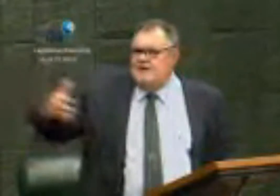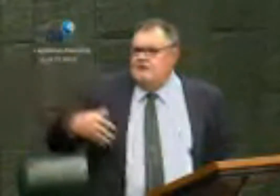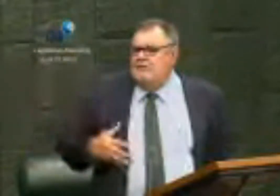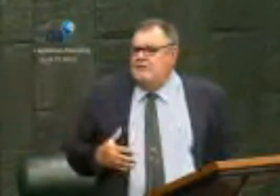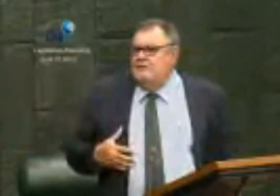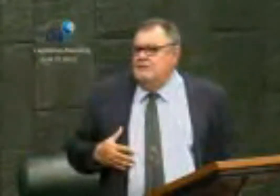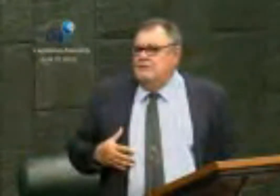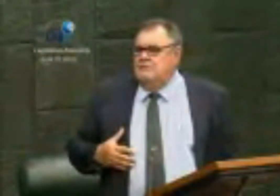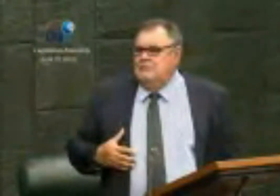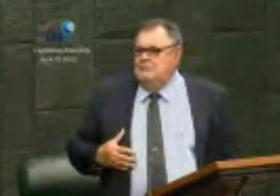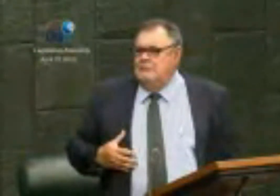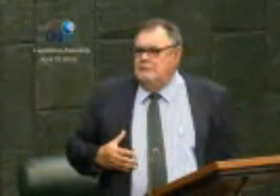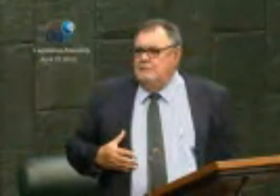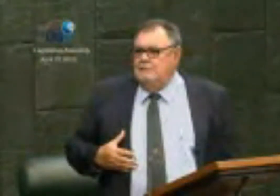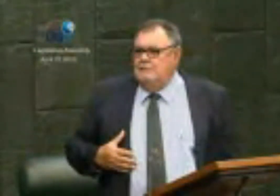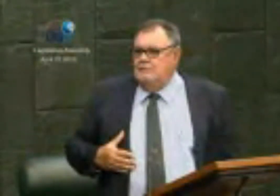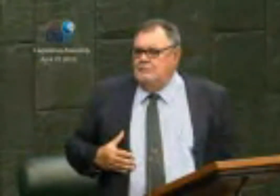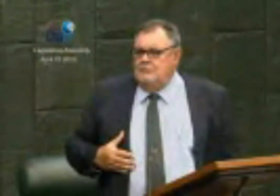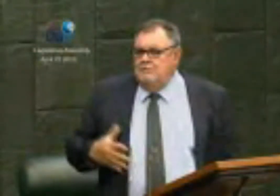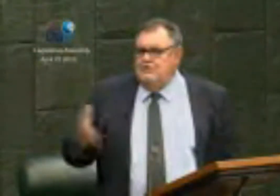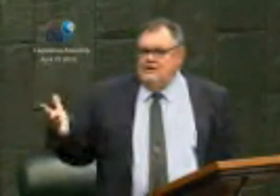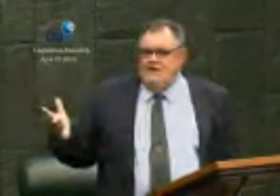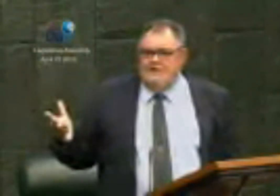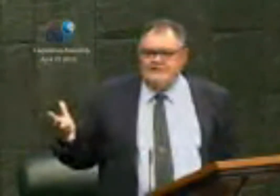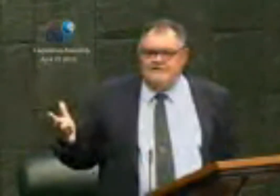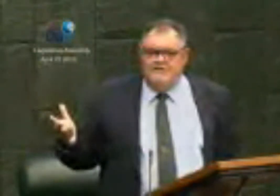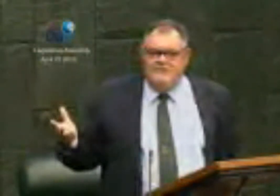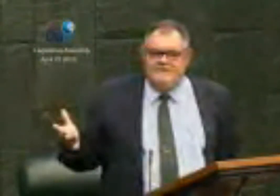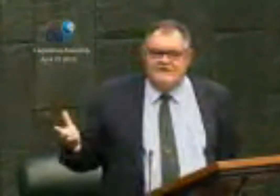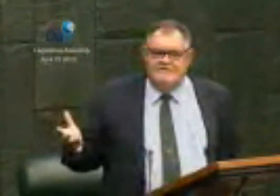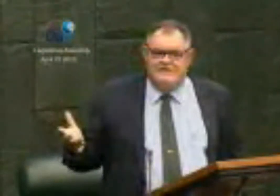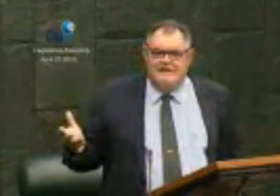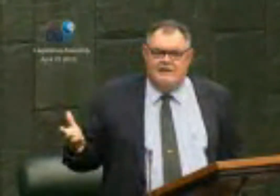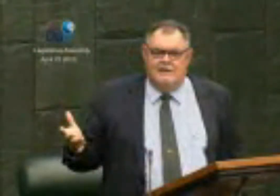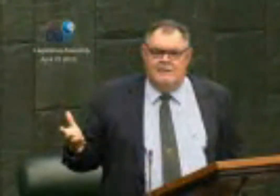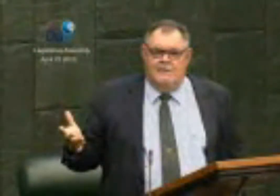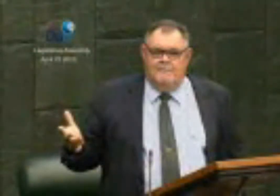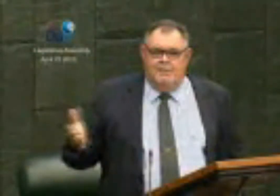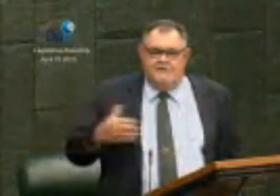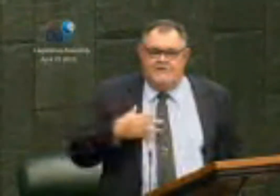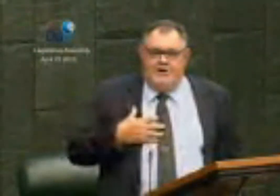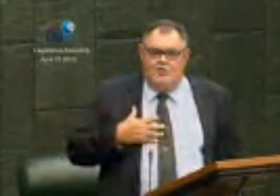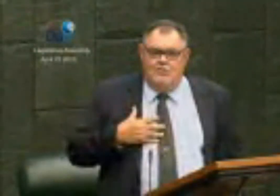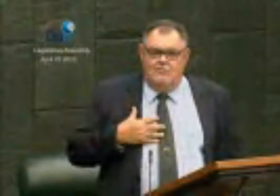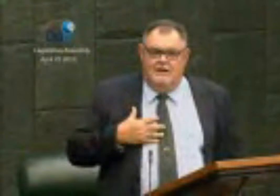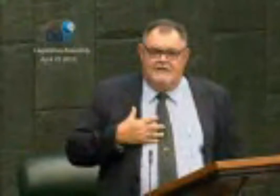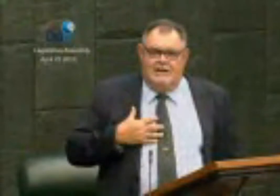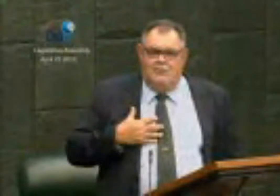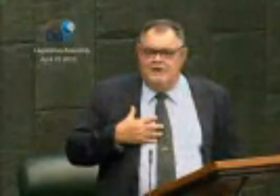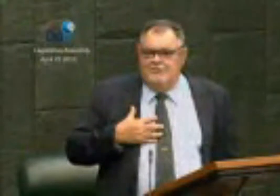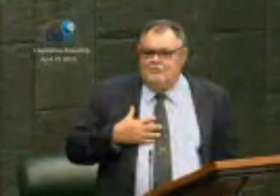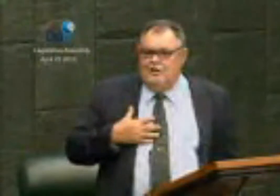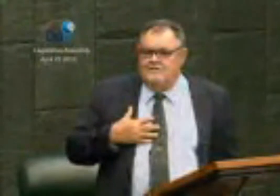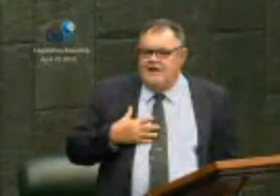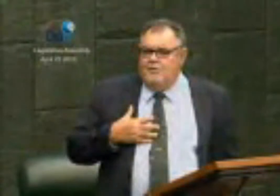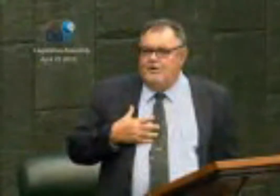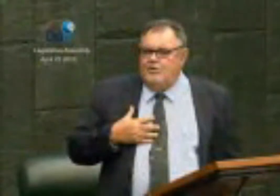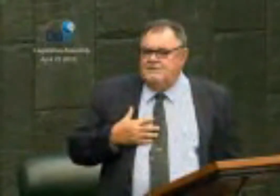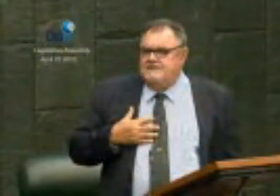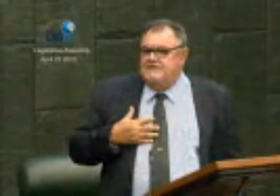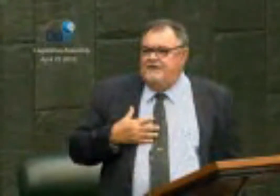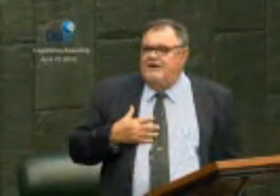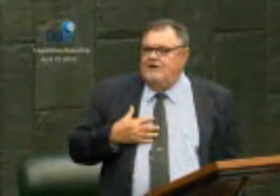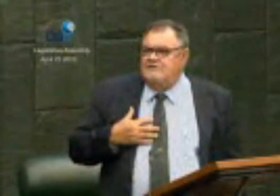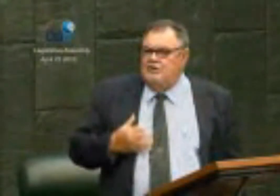The majority of Caymans have never been to Stingray City. Because if I go and tell one of them tour operators I want to go, it's $65, although the cruise ship only